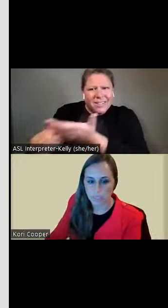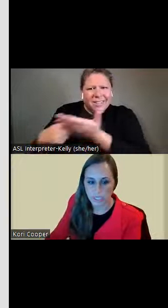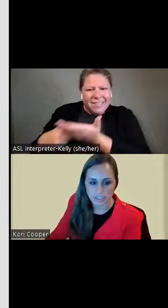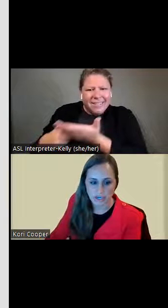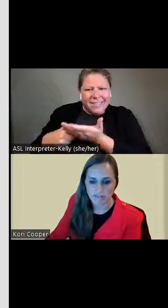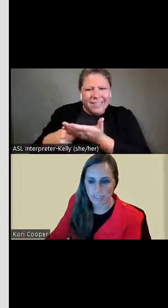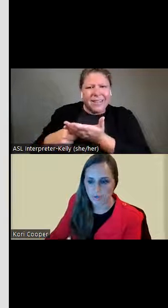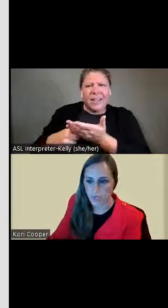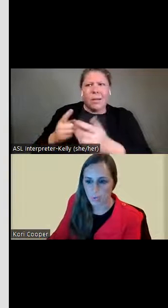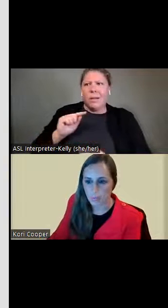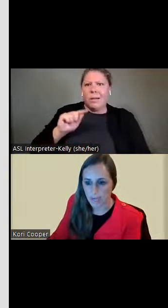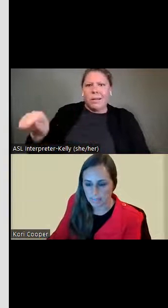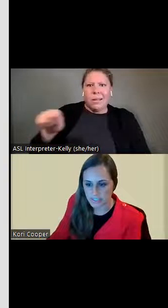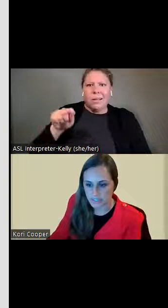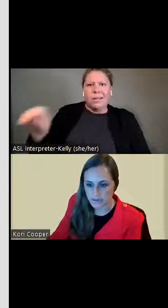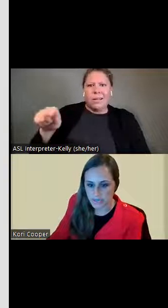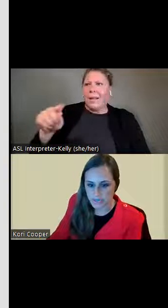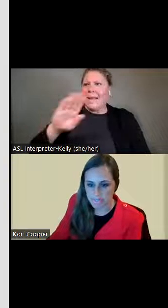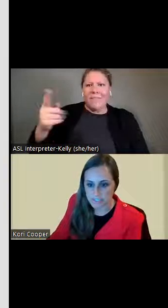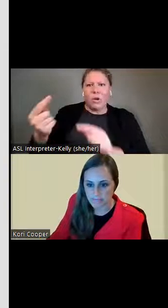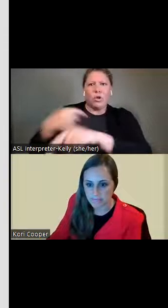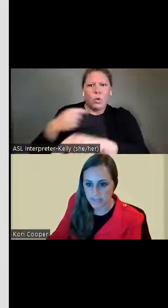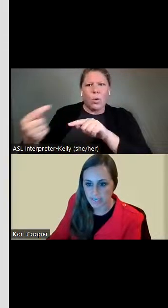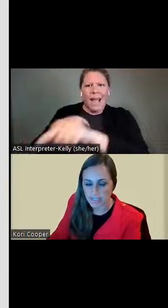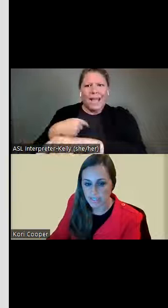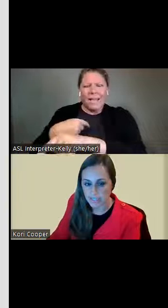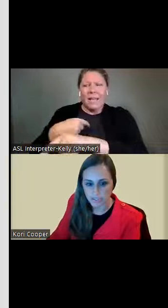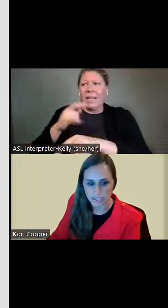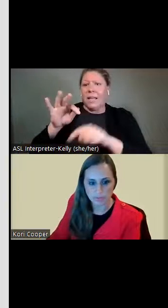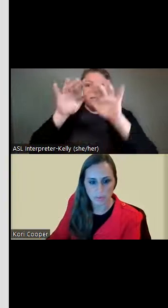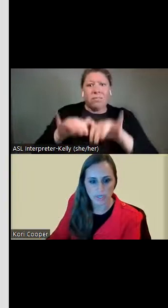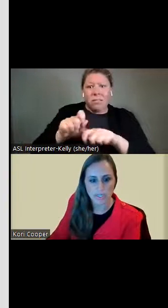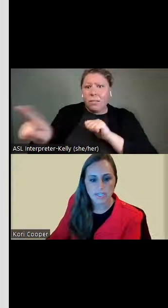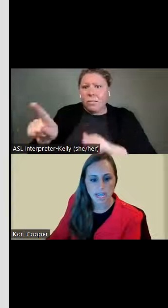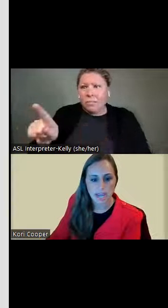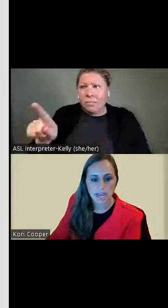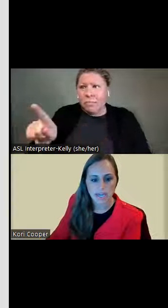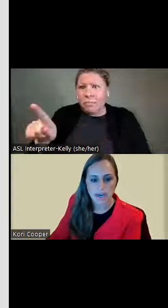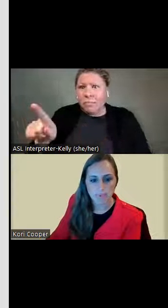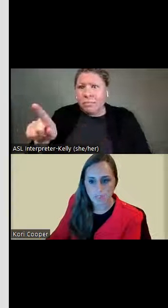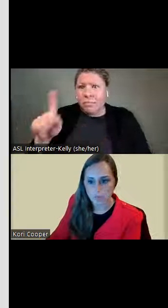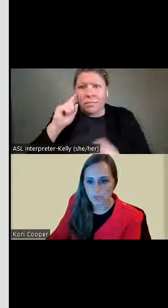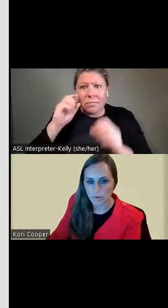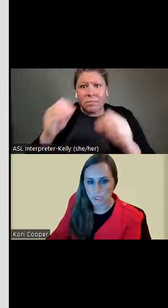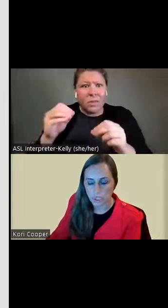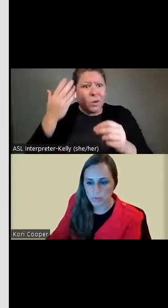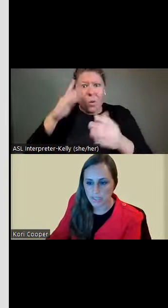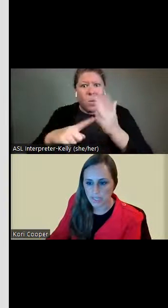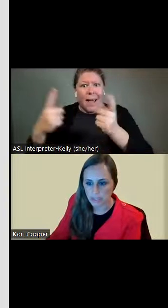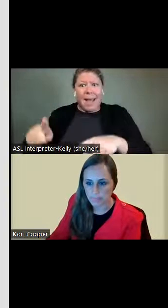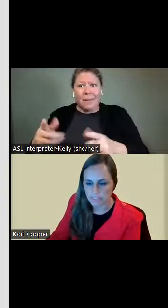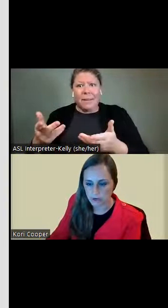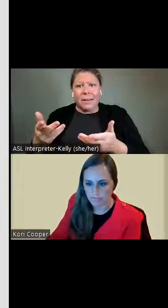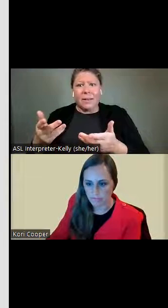one-way communication. Often they don't know what happened to their safety event concern that is reported. And we really want to close